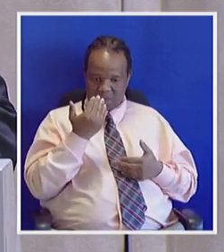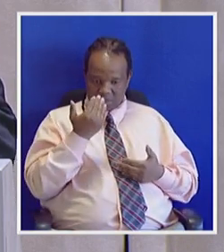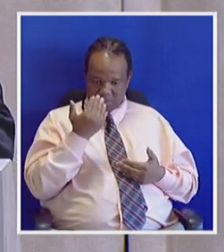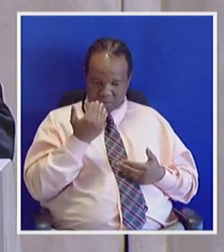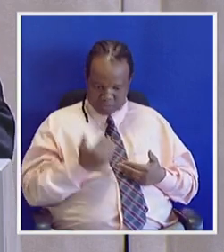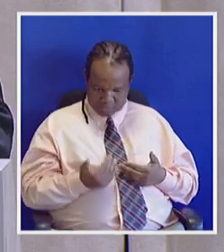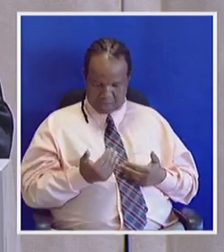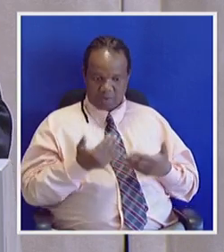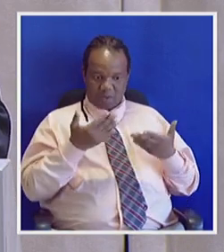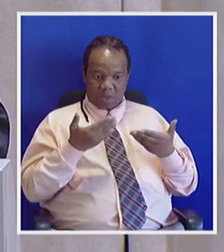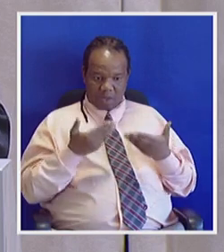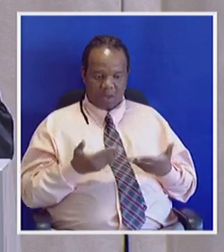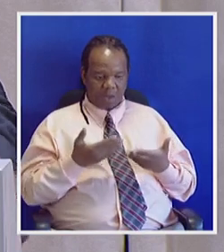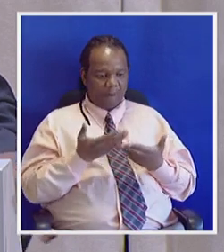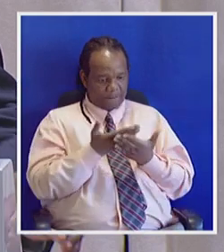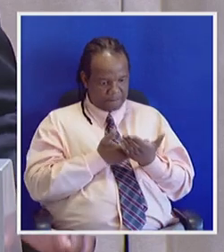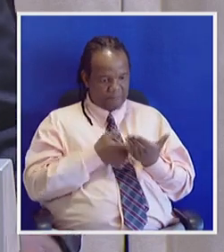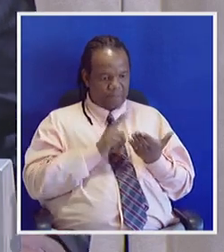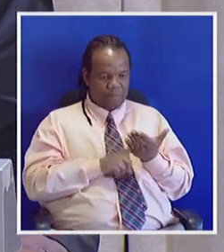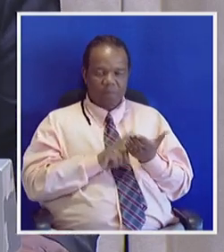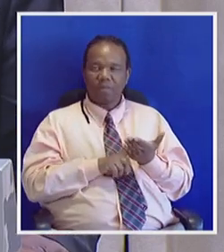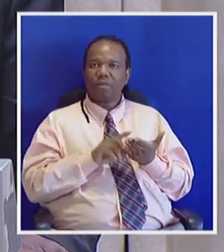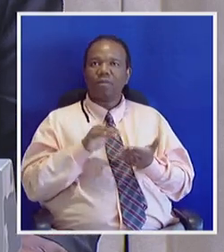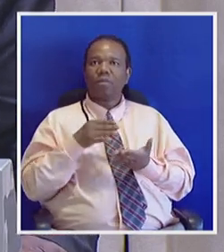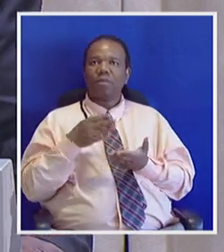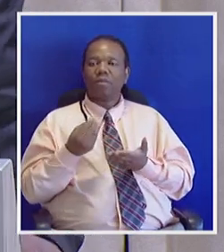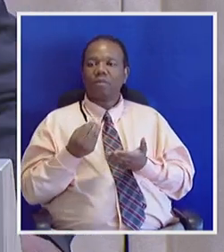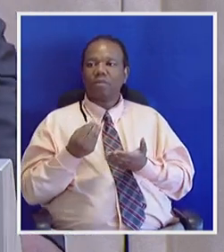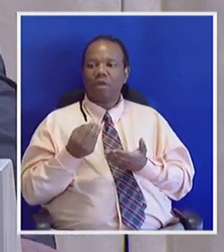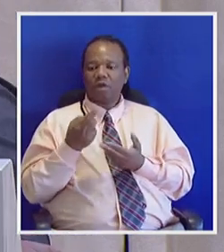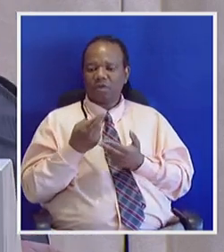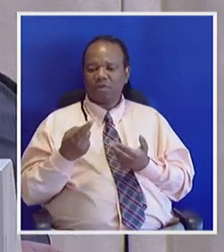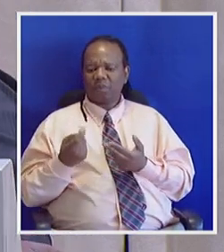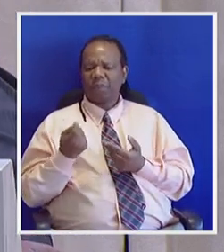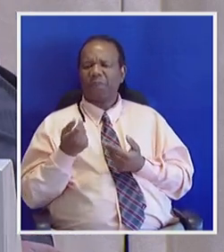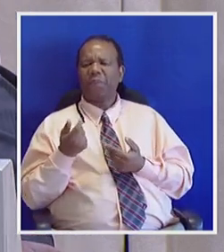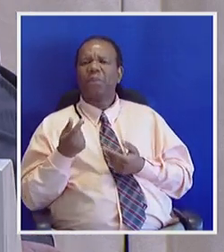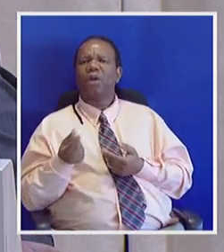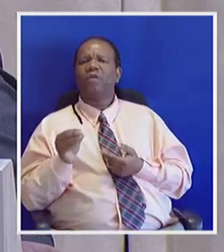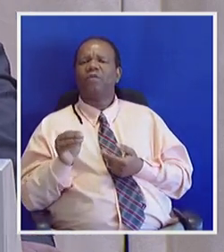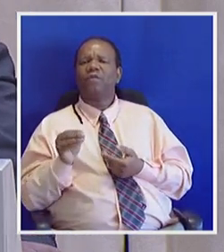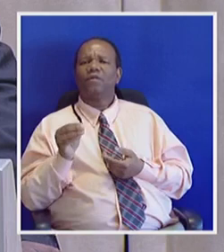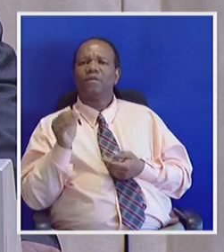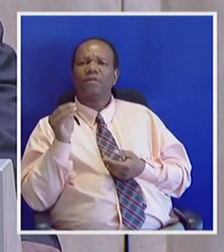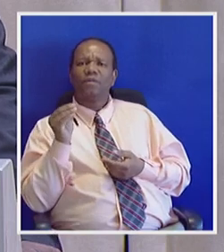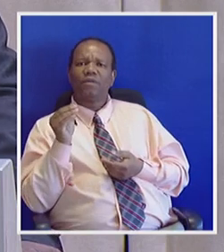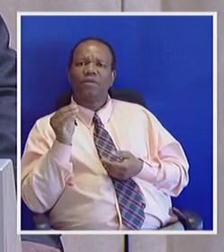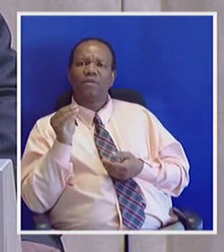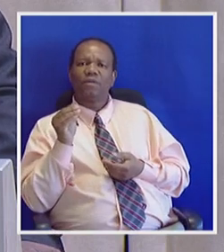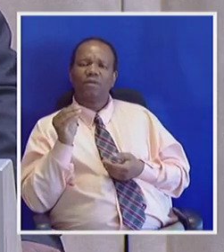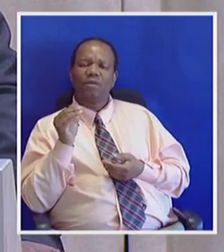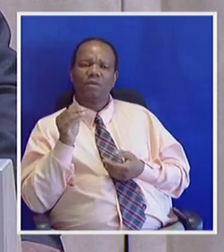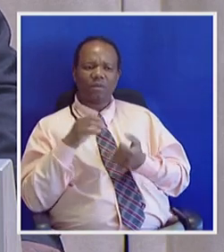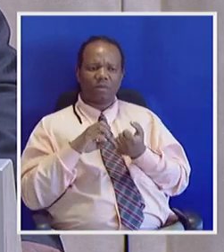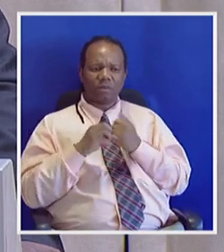radar screen, and with the limited resources that we have, we are seeking to find ways